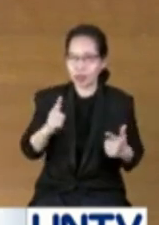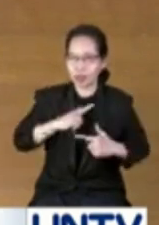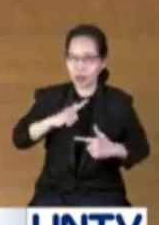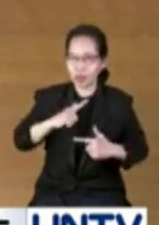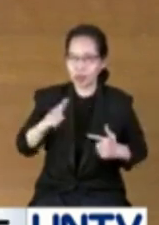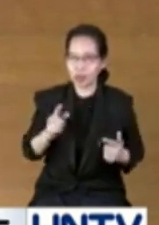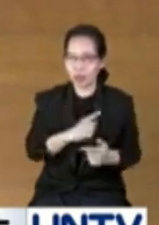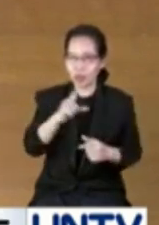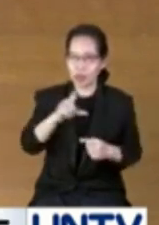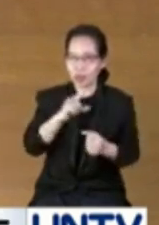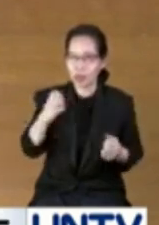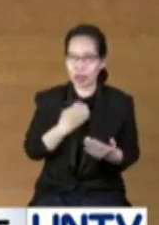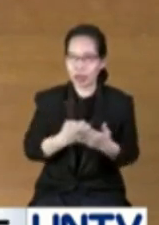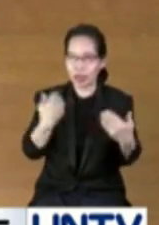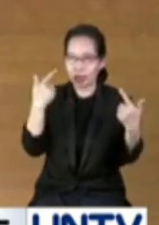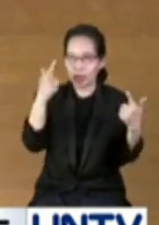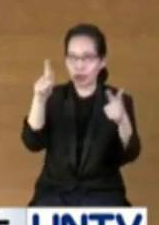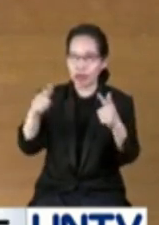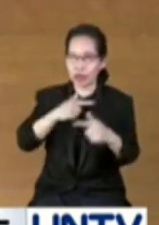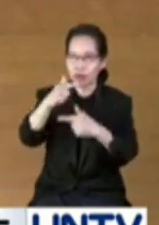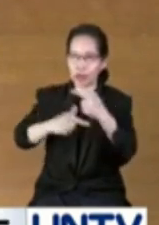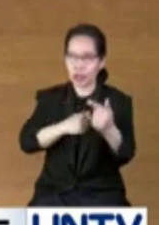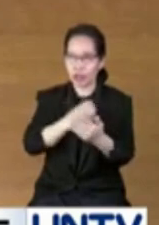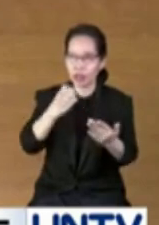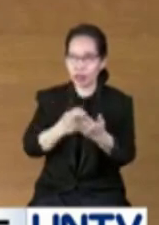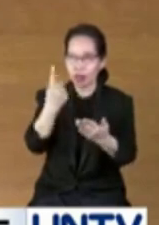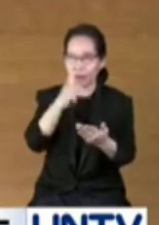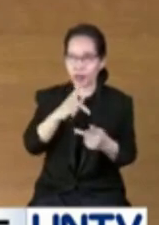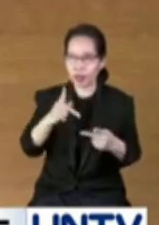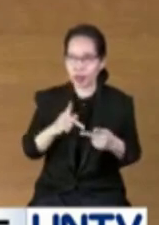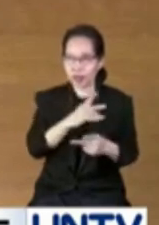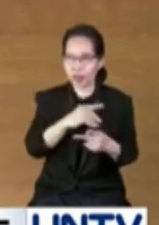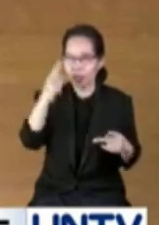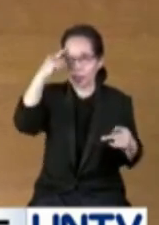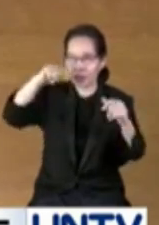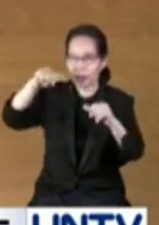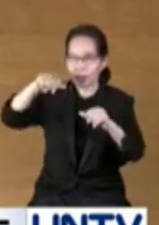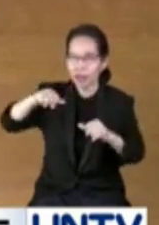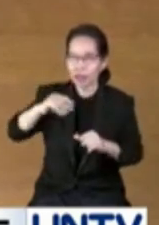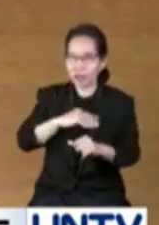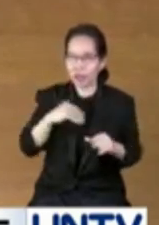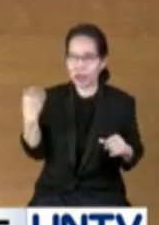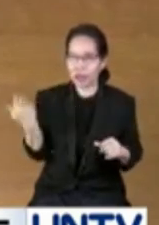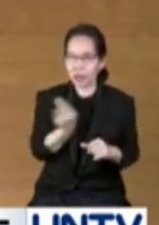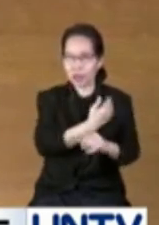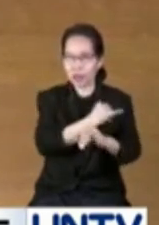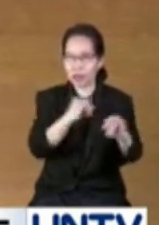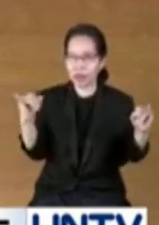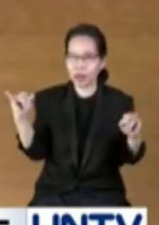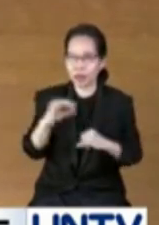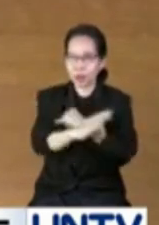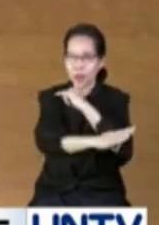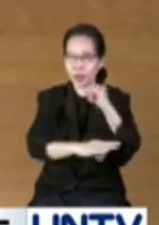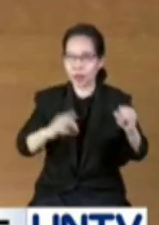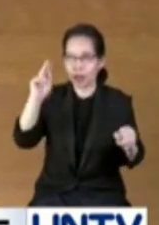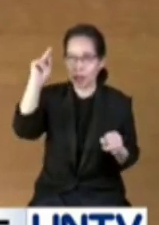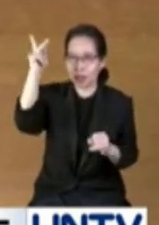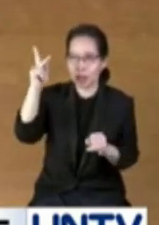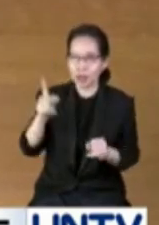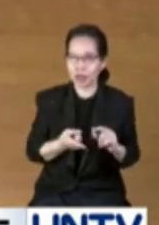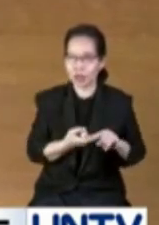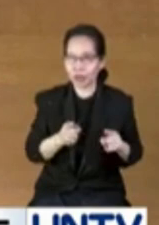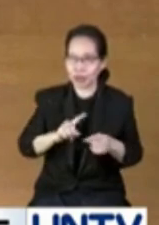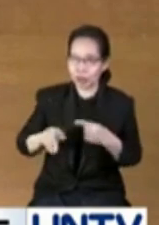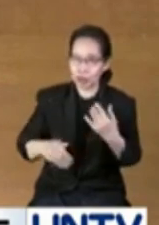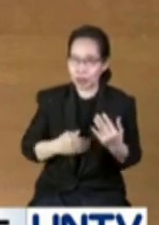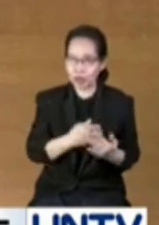we have looked to the global economy for partnerships and agreements. Our independent foreign policy, a friend to all and enemy of